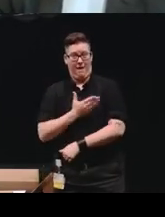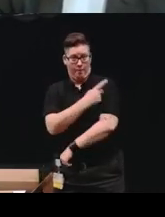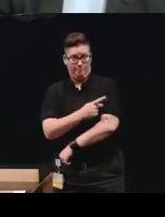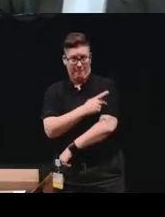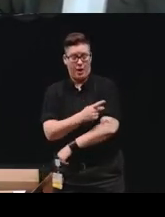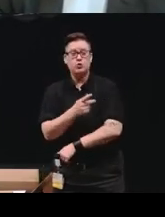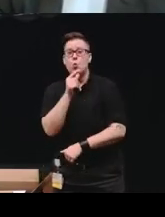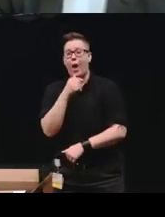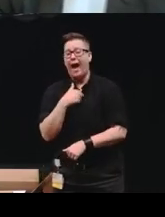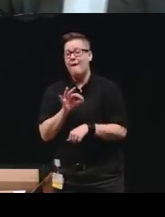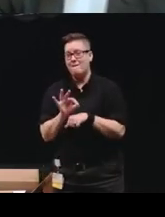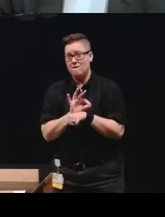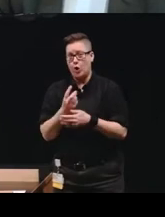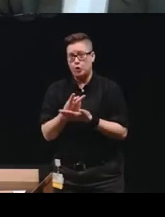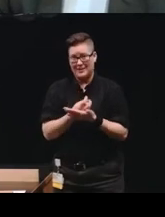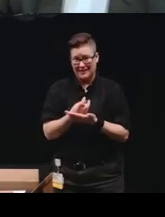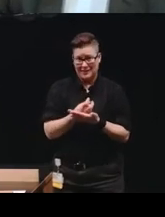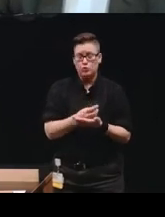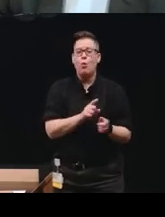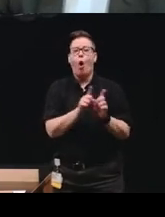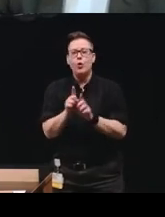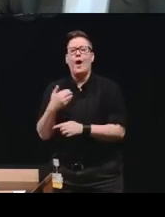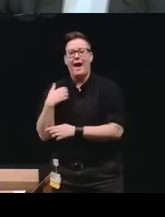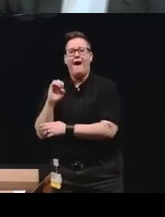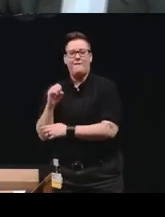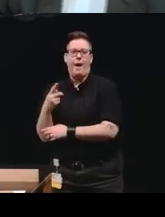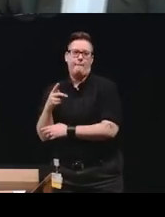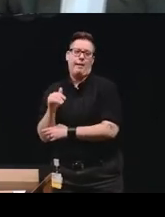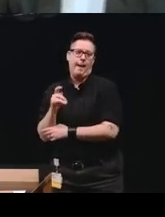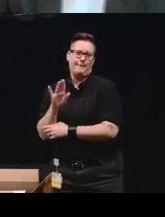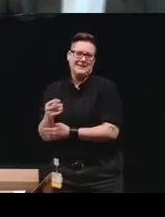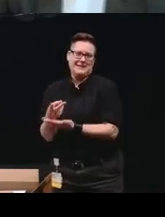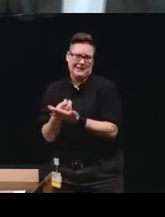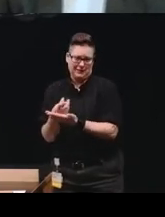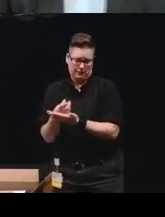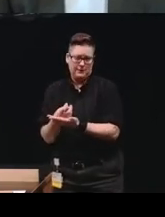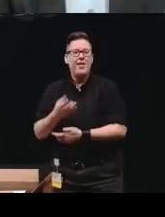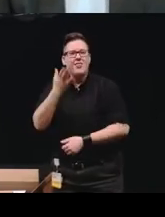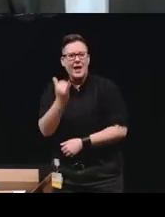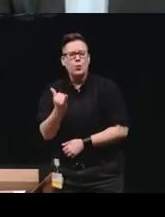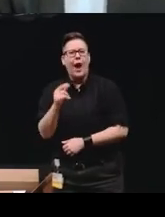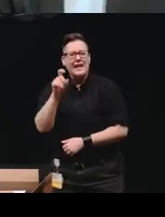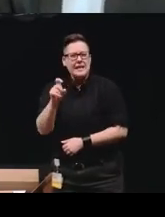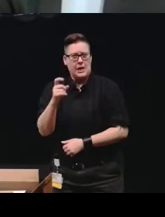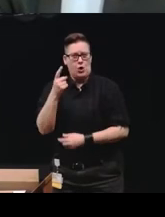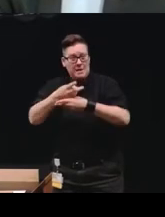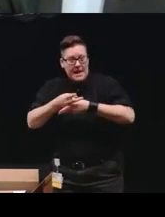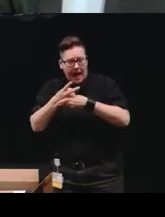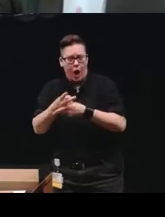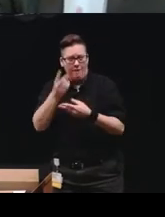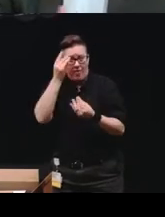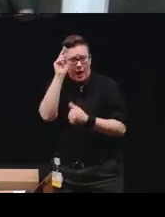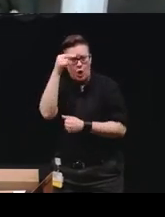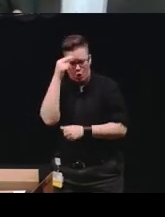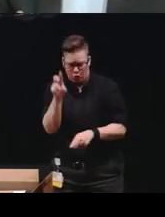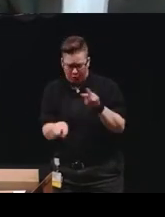functional seizure also has epileptic seizures. This is the reason why we want to be thoughtful neurologically about assessing